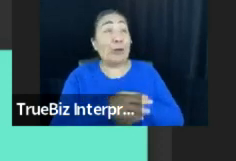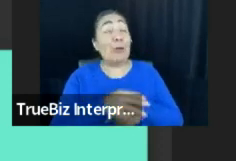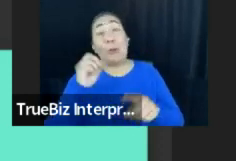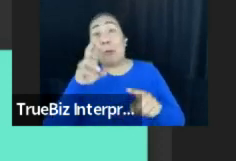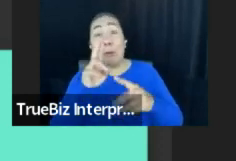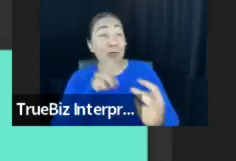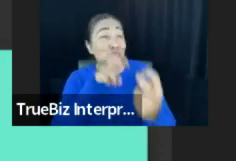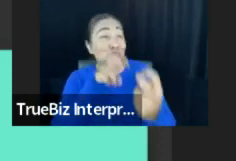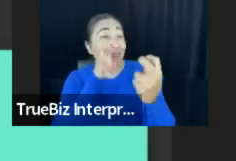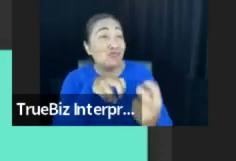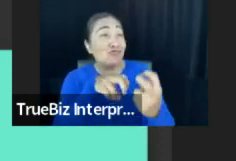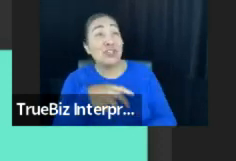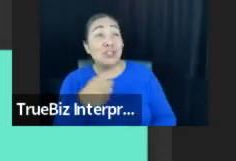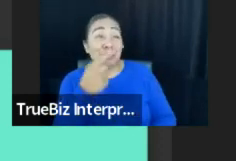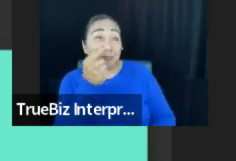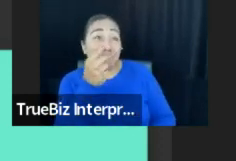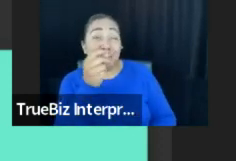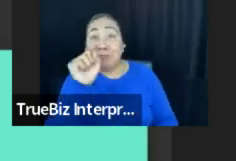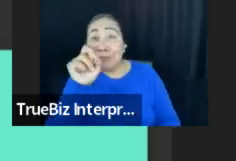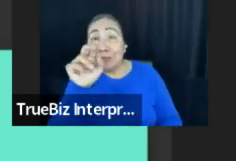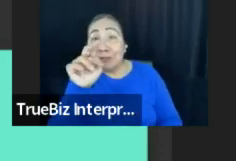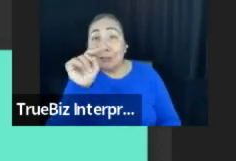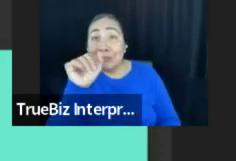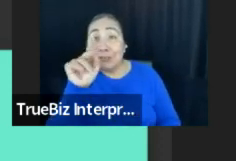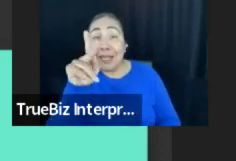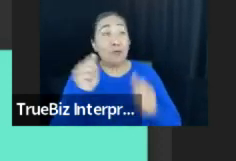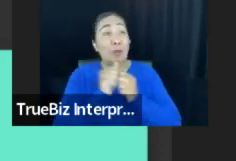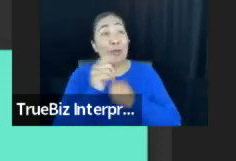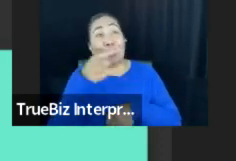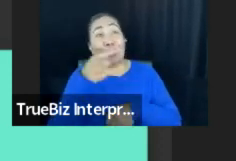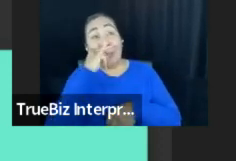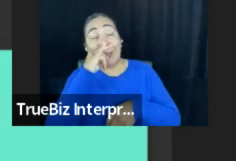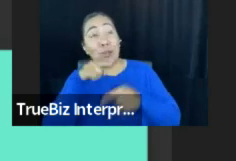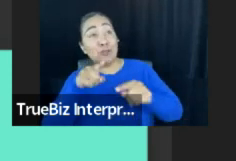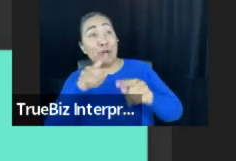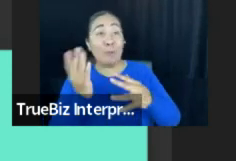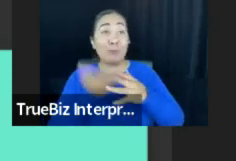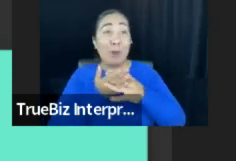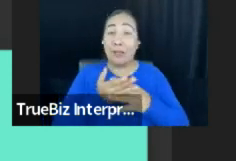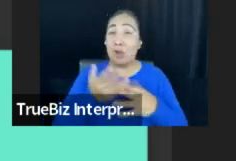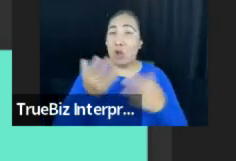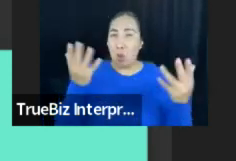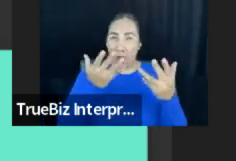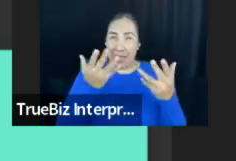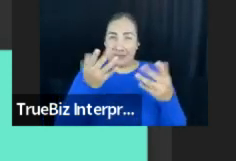break, or, you know, what sort of what these spaces can really look like.